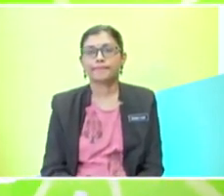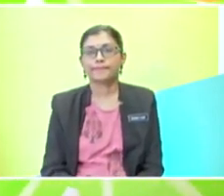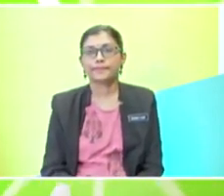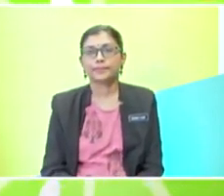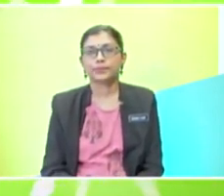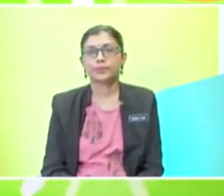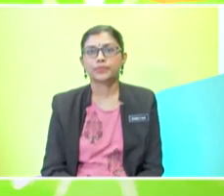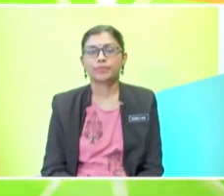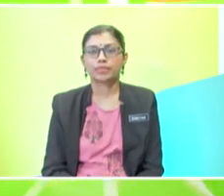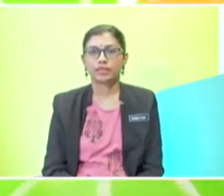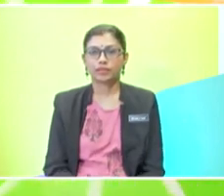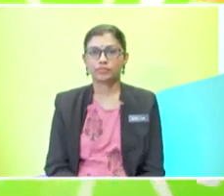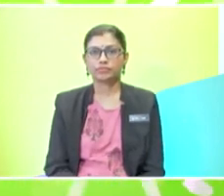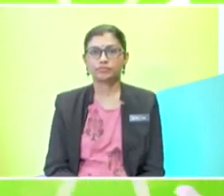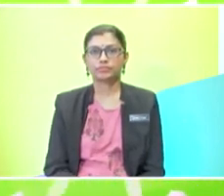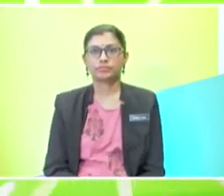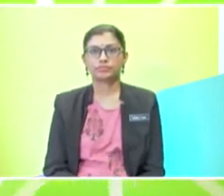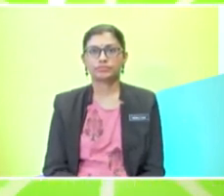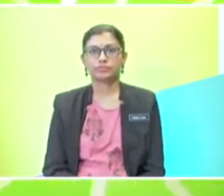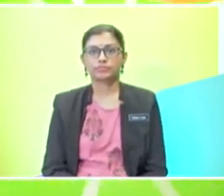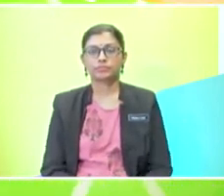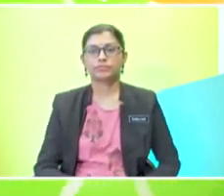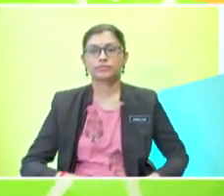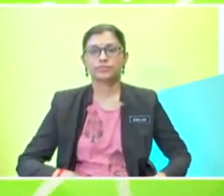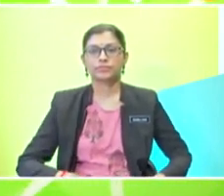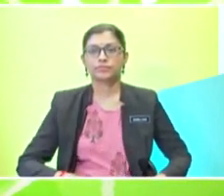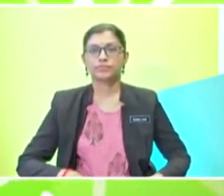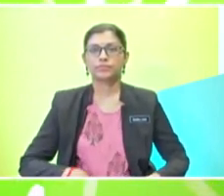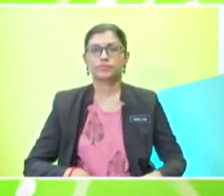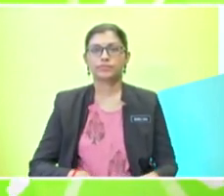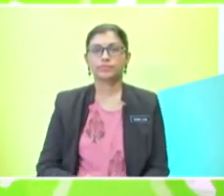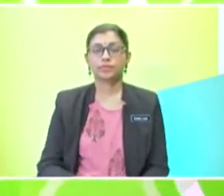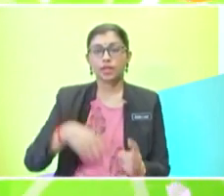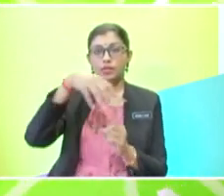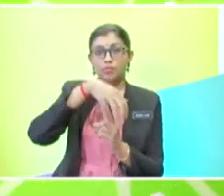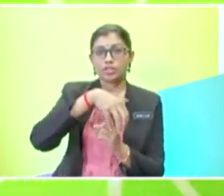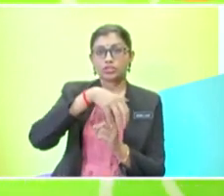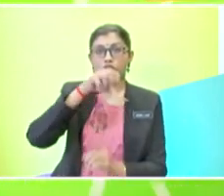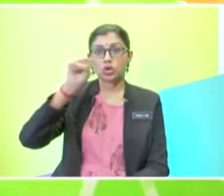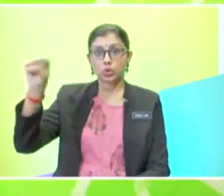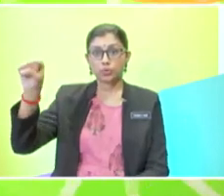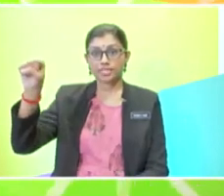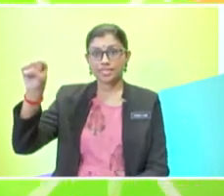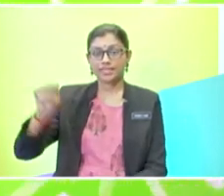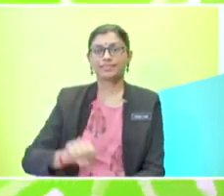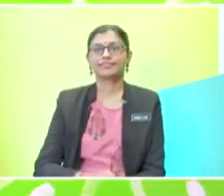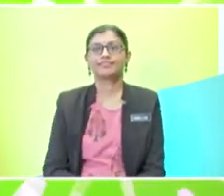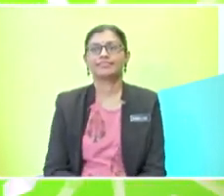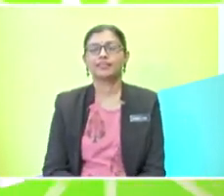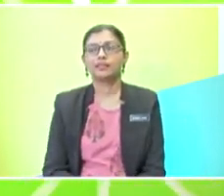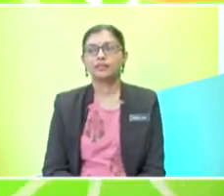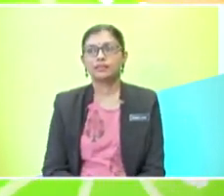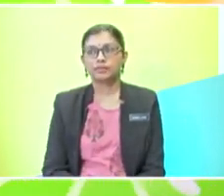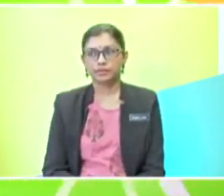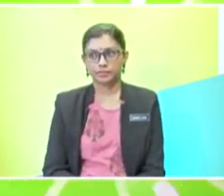Okay, how do you spell mushrooms? Plural mushrooms with S, mushrooms. And